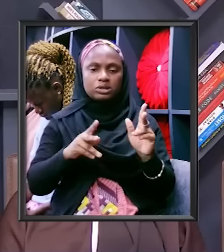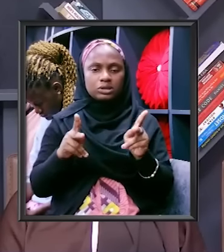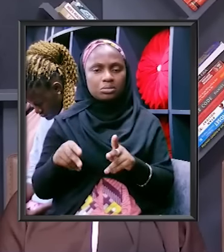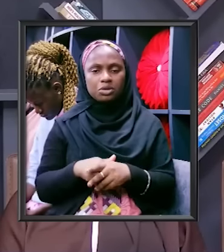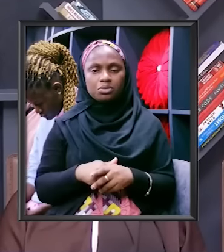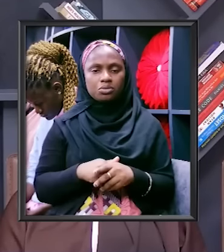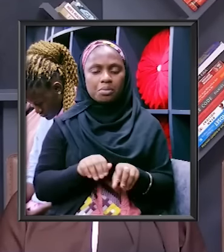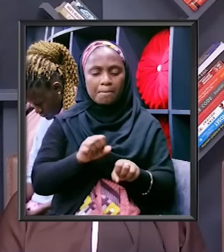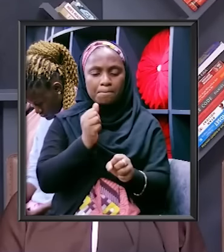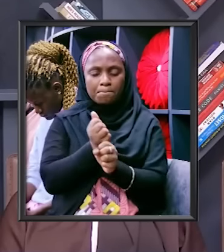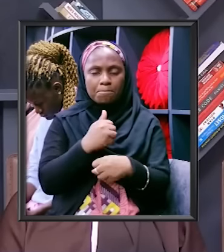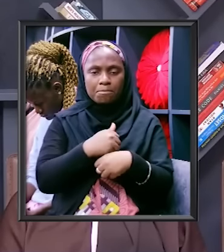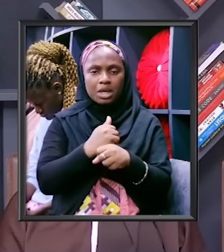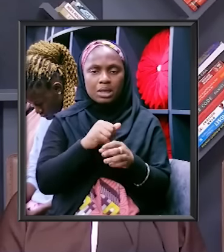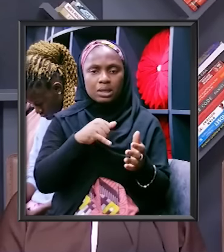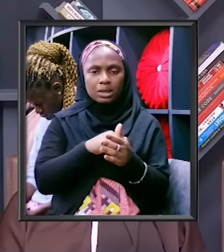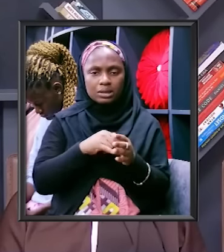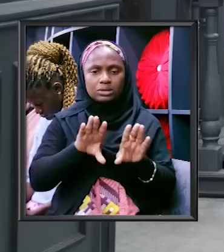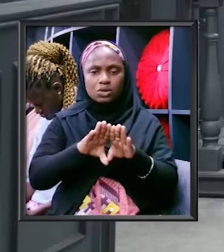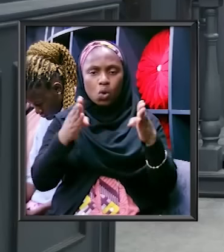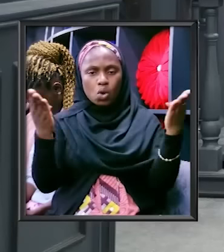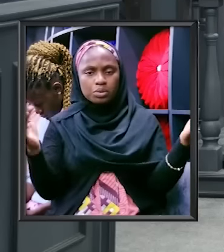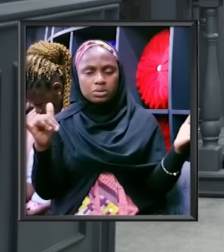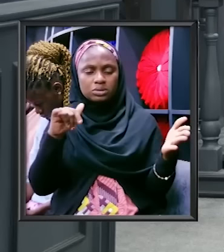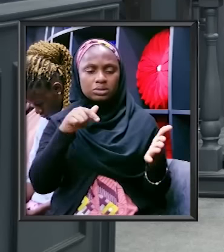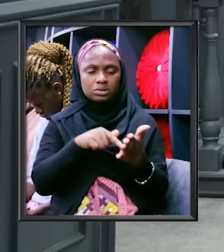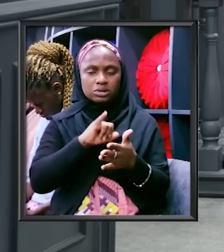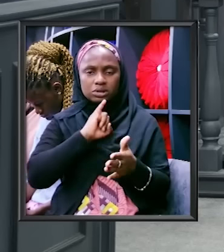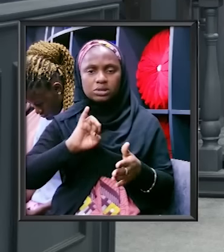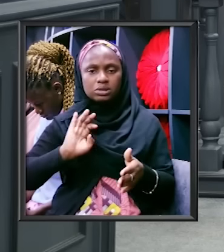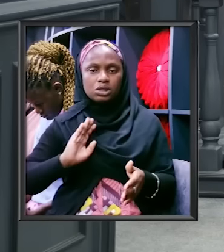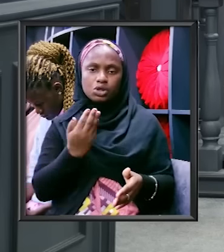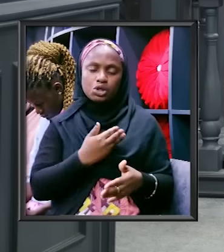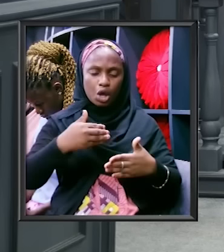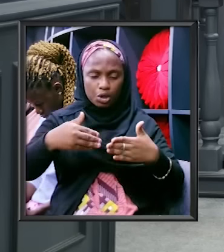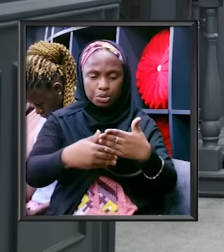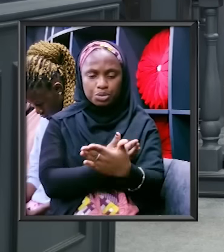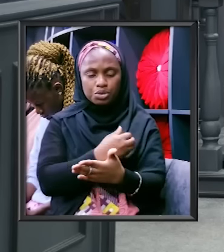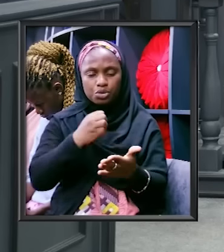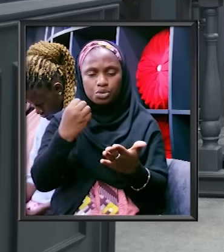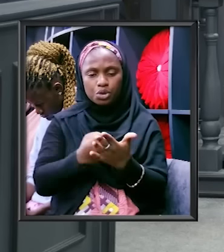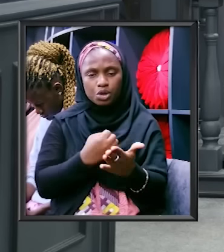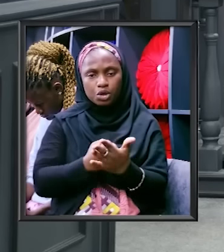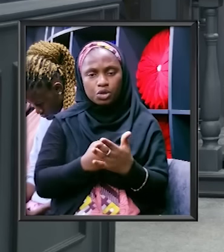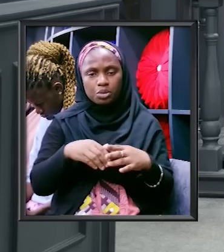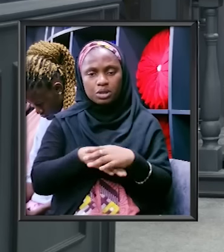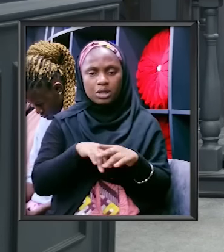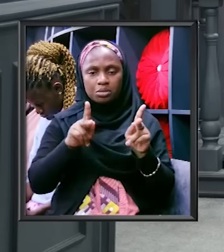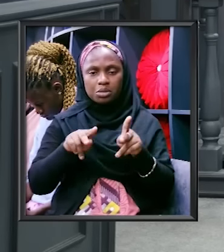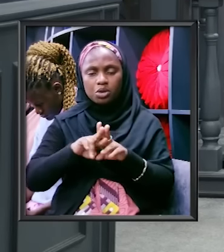them public, say, see the economic saboteurs, see the people where they try to pull Nigeria down.